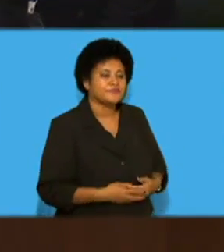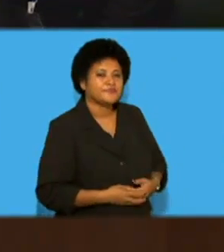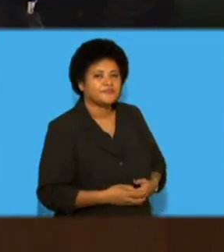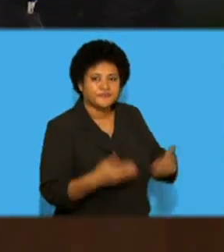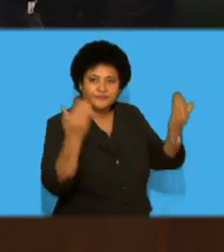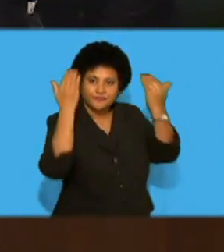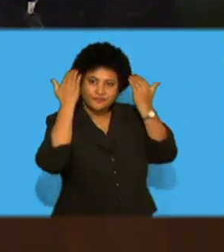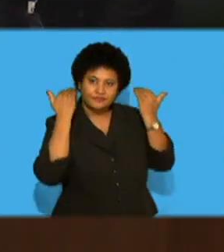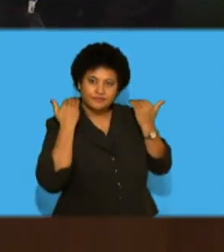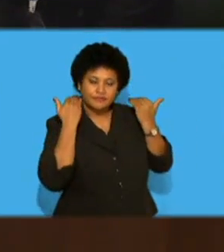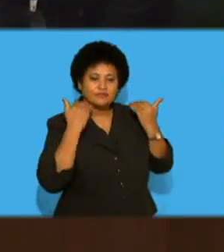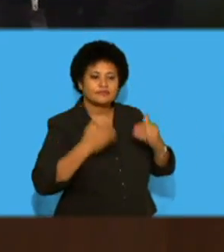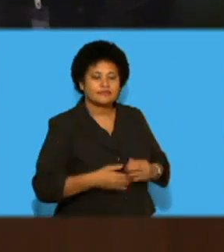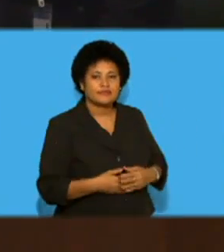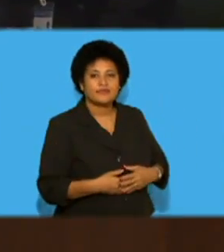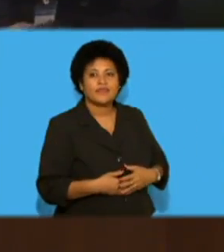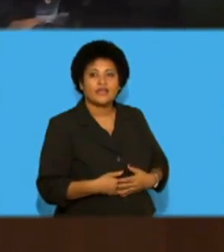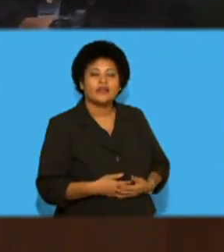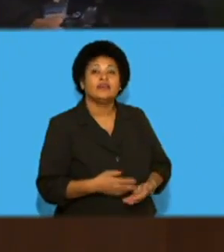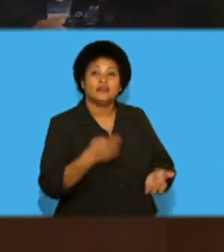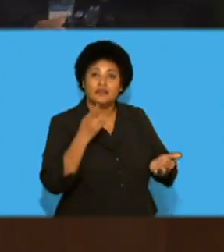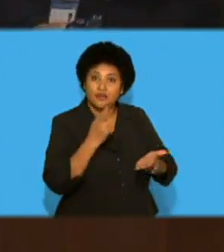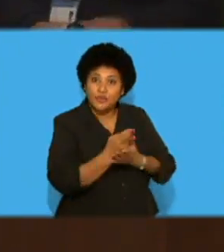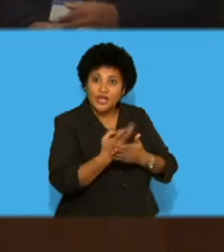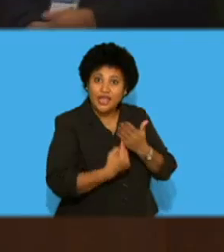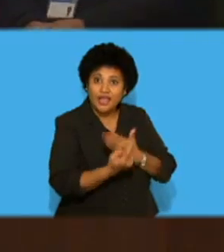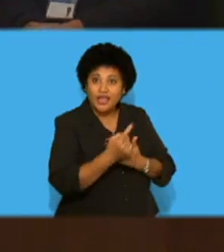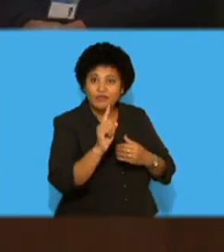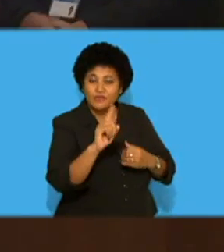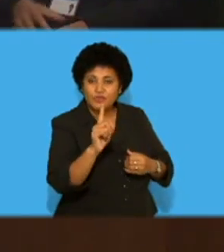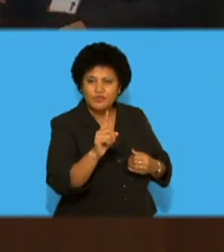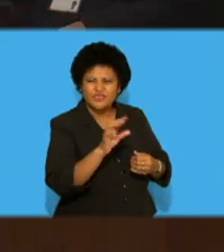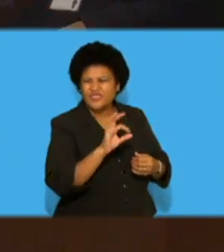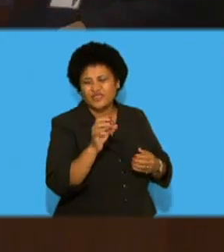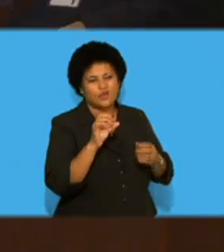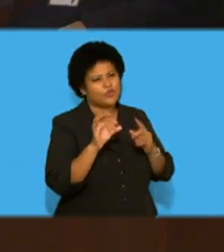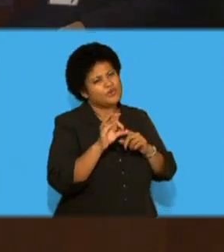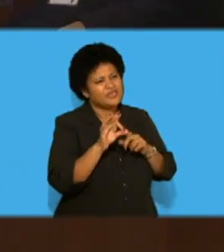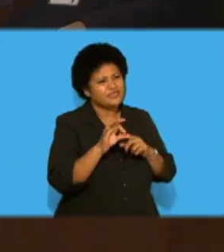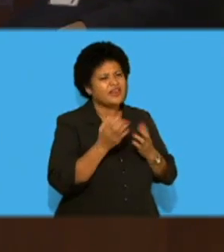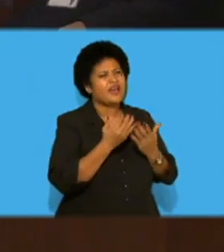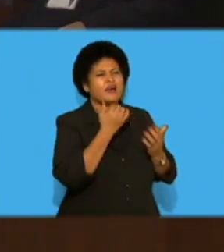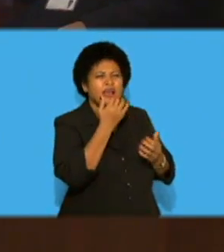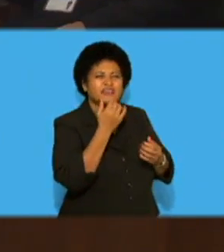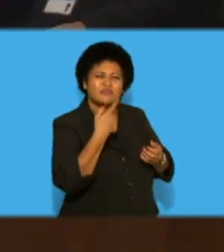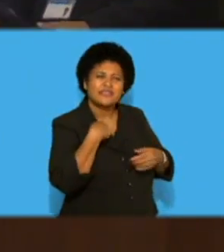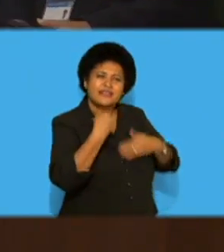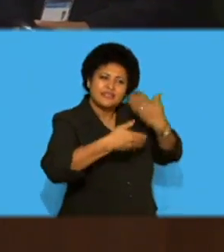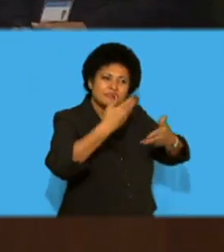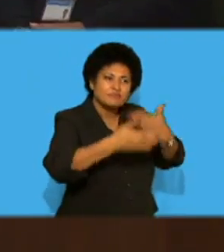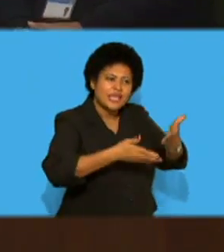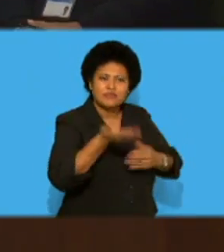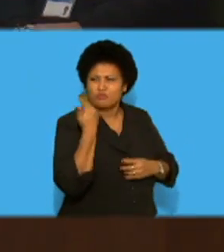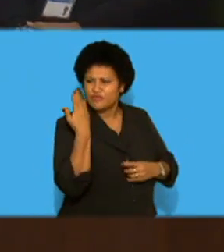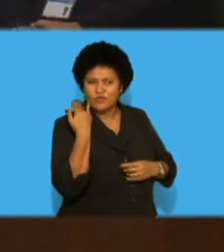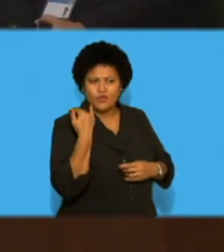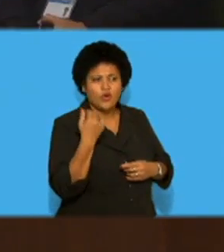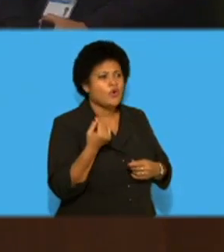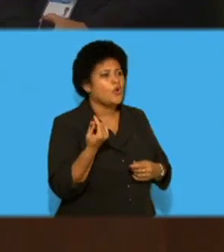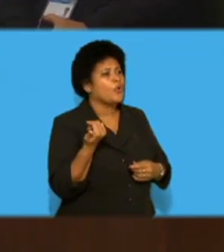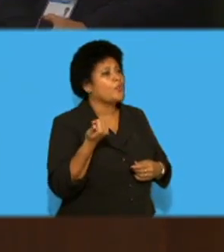Speaker, the reality is, it's not just a question of how much, like I have explained. Anybody who